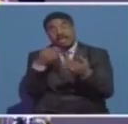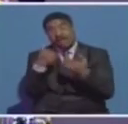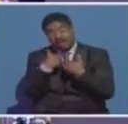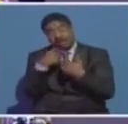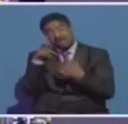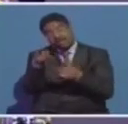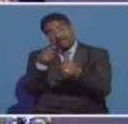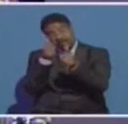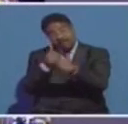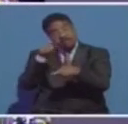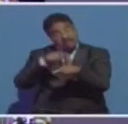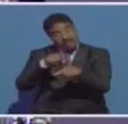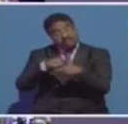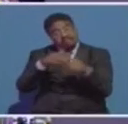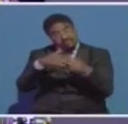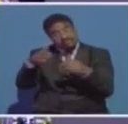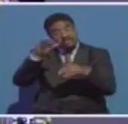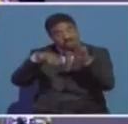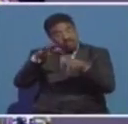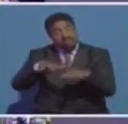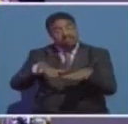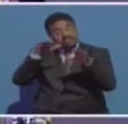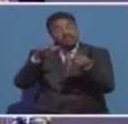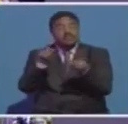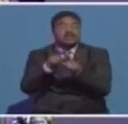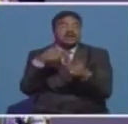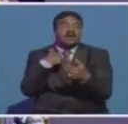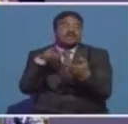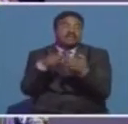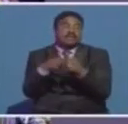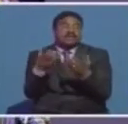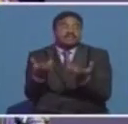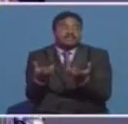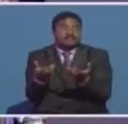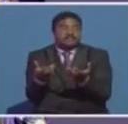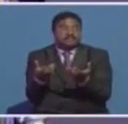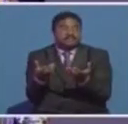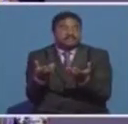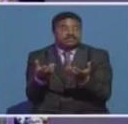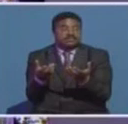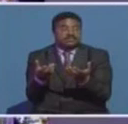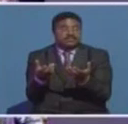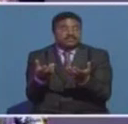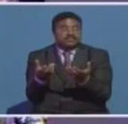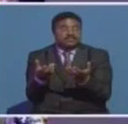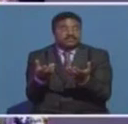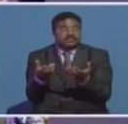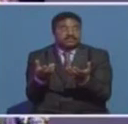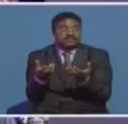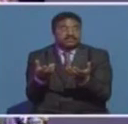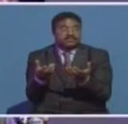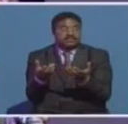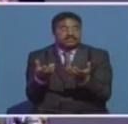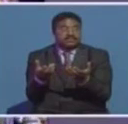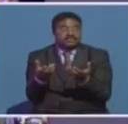seasonal based in terms of our agriculture activities, but we do have some commercial activities taking place where there's irrigation